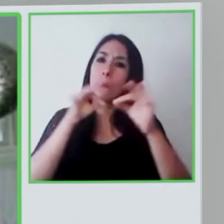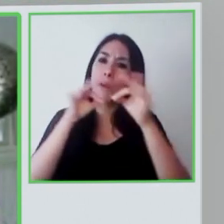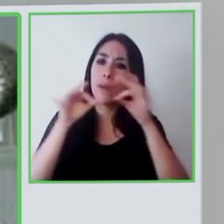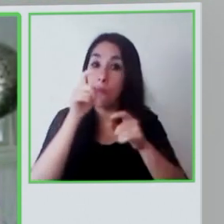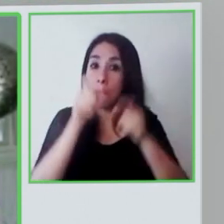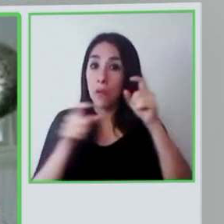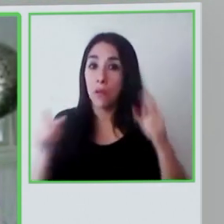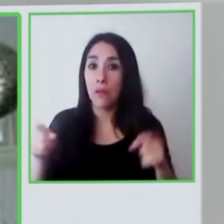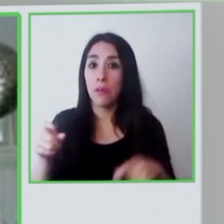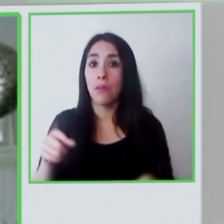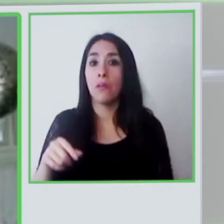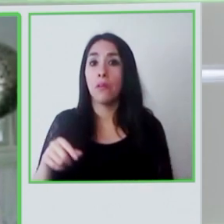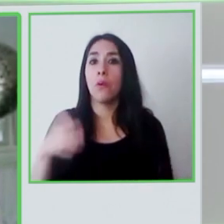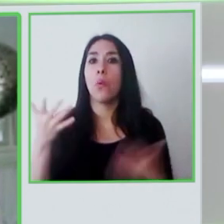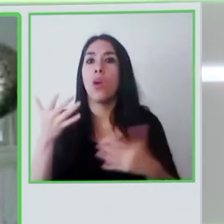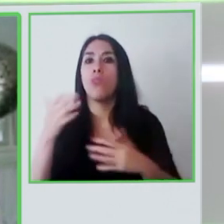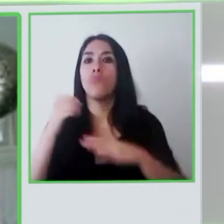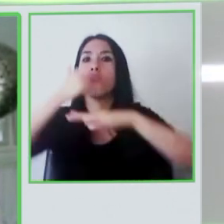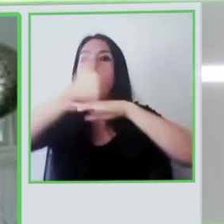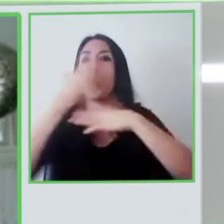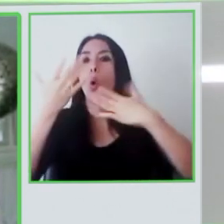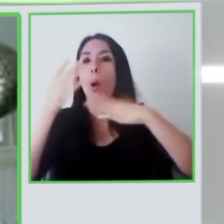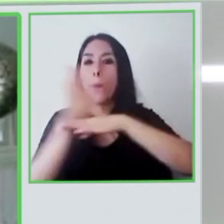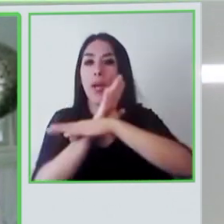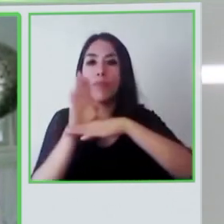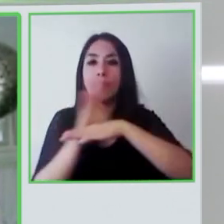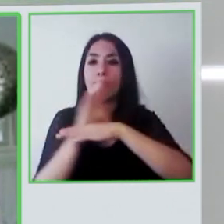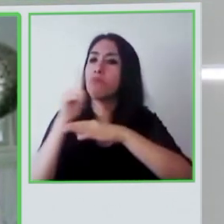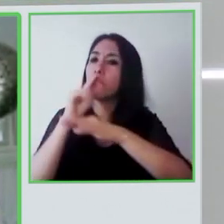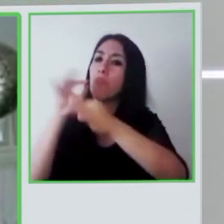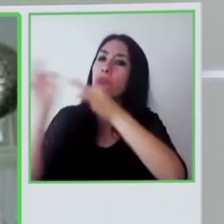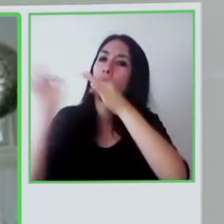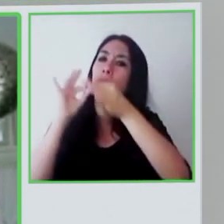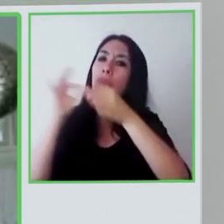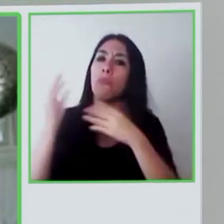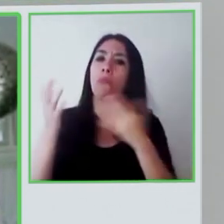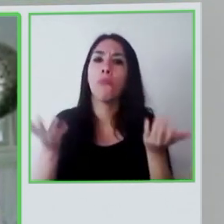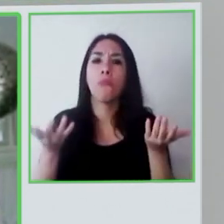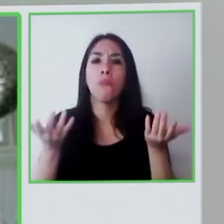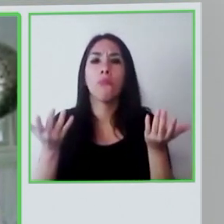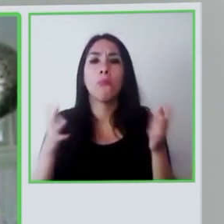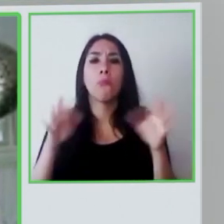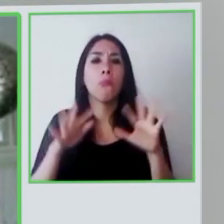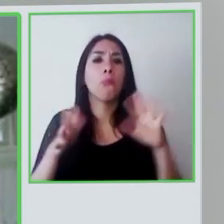over and over again that employees who we work with and employers,